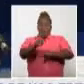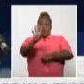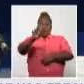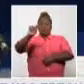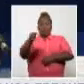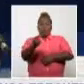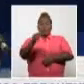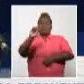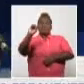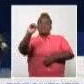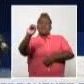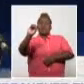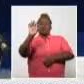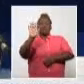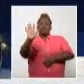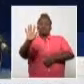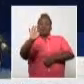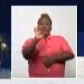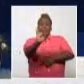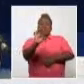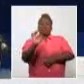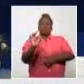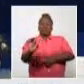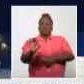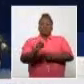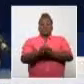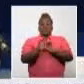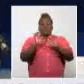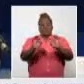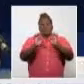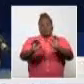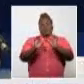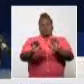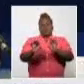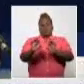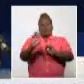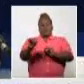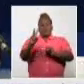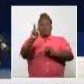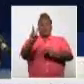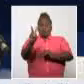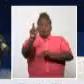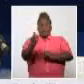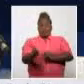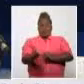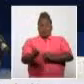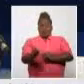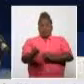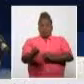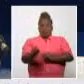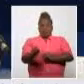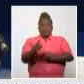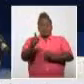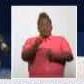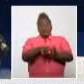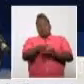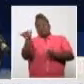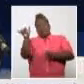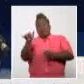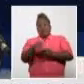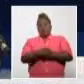4.05. We always mention the 2 evacuees since the beginning of the epidemic, and